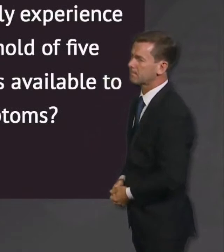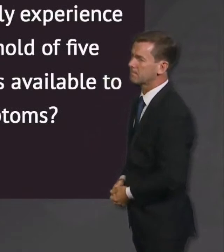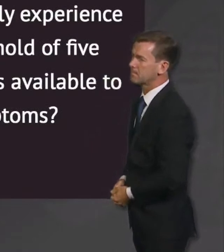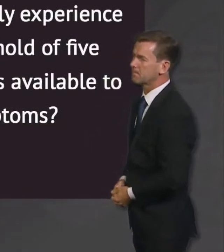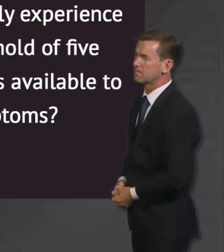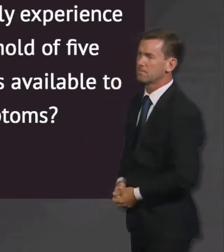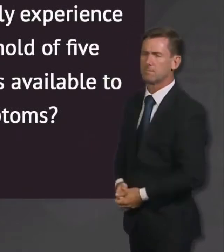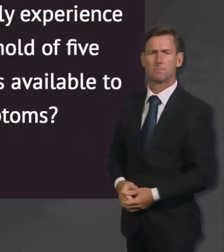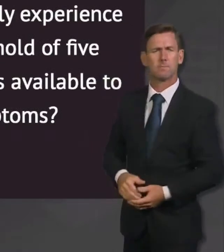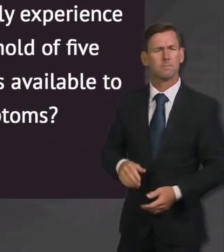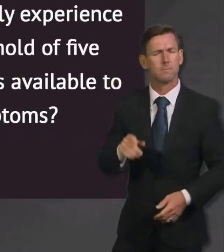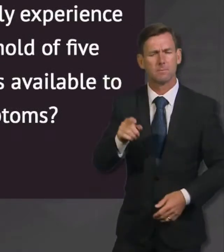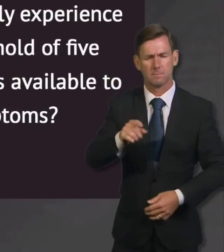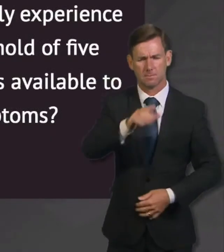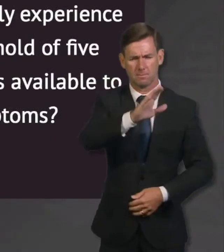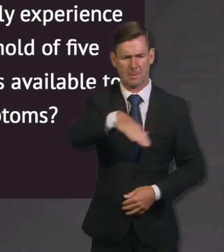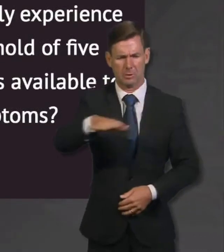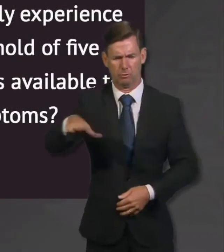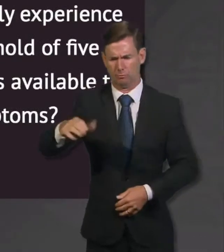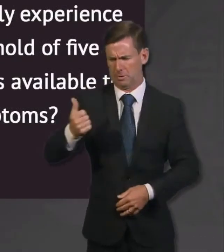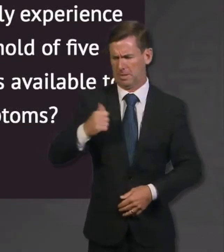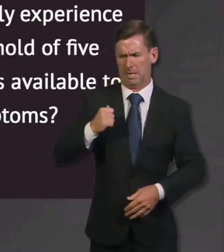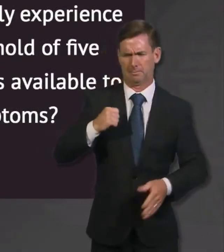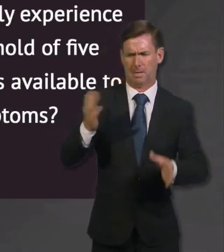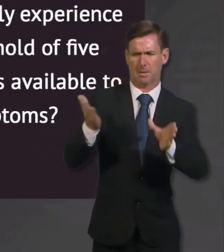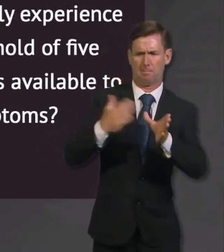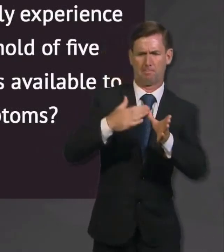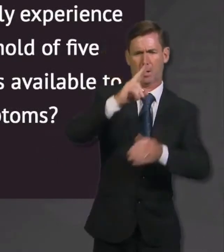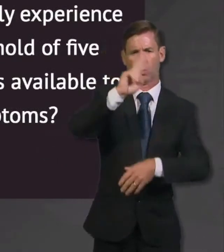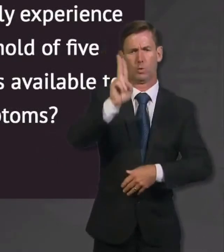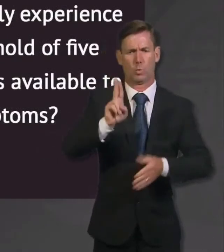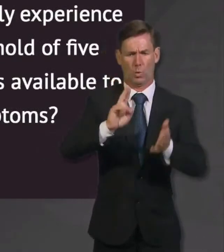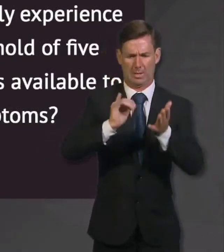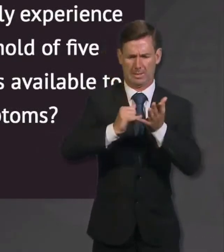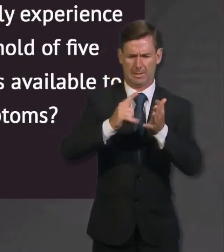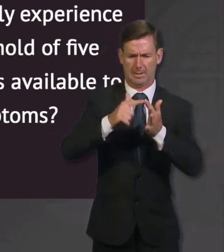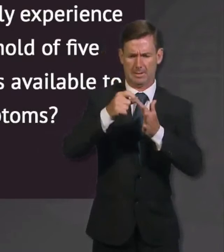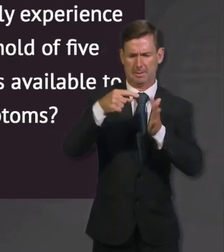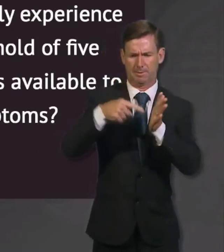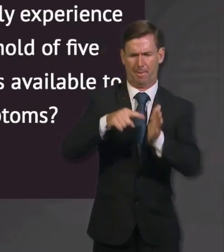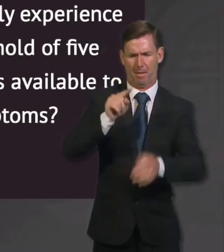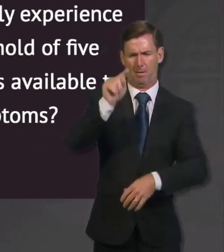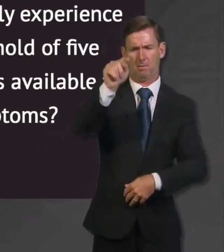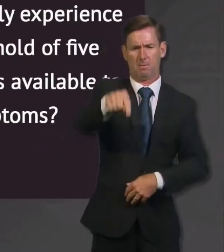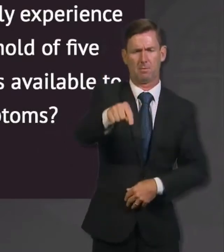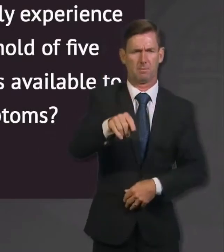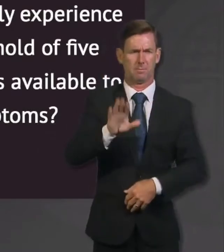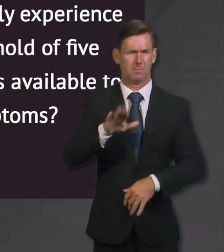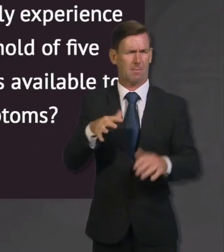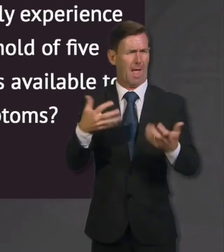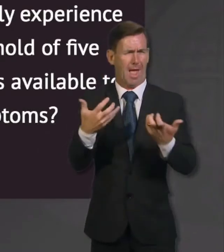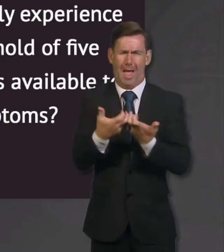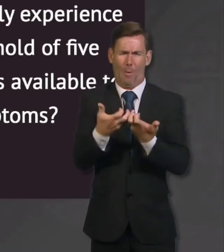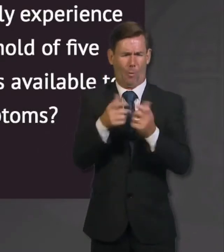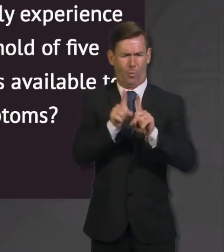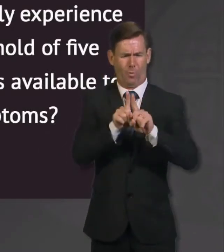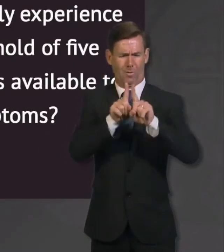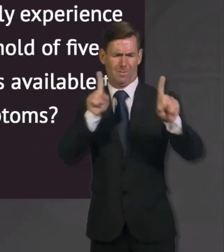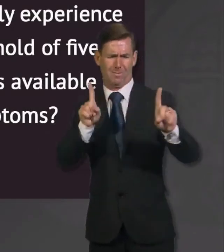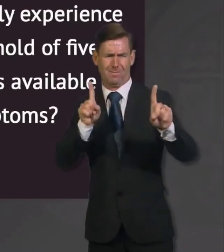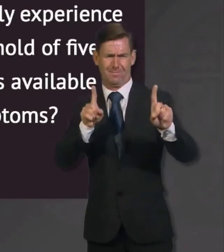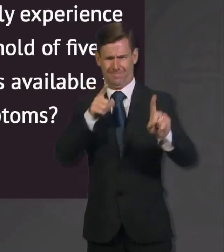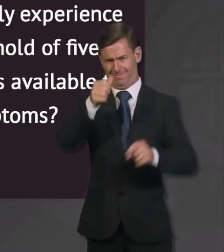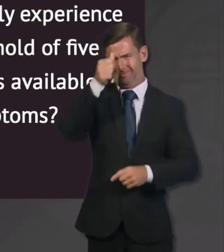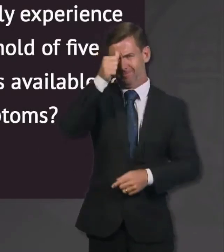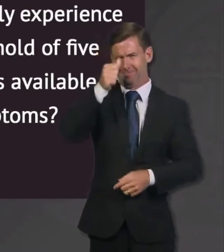in September 2020, what precautions are going to be taken with social distancing? As you say, children only experience mild